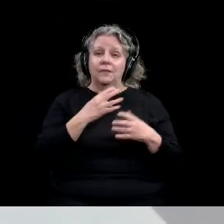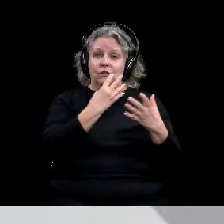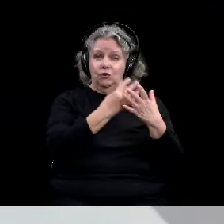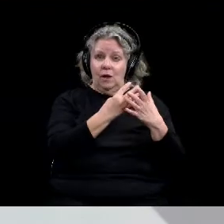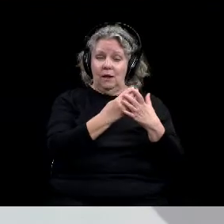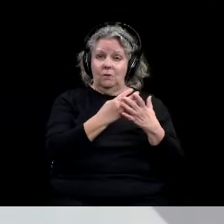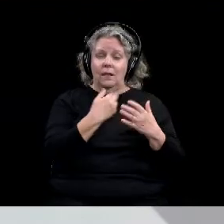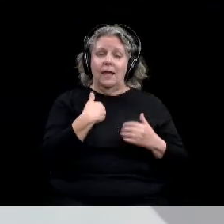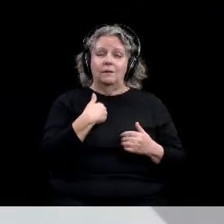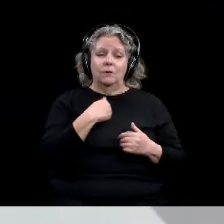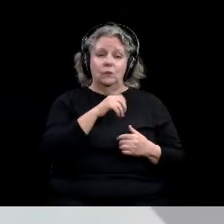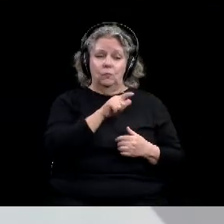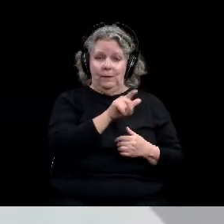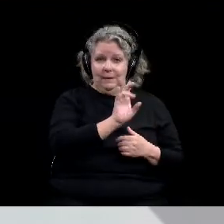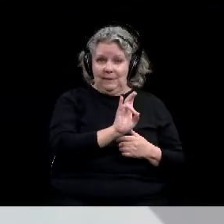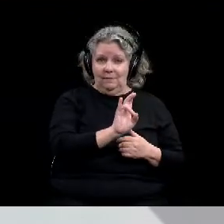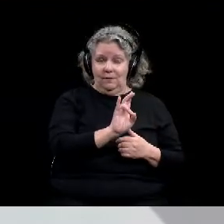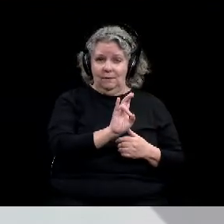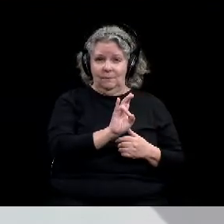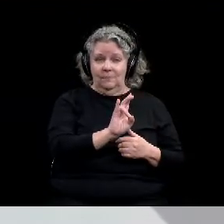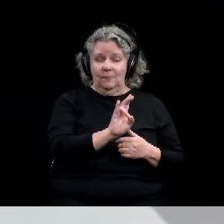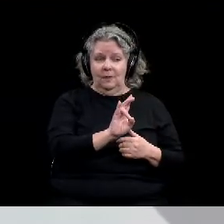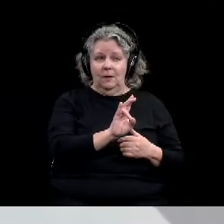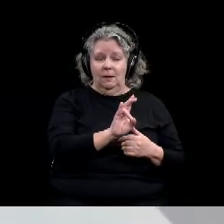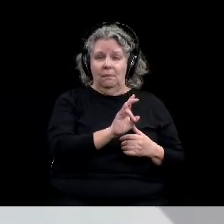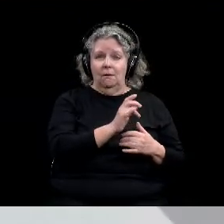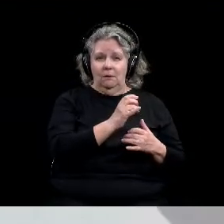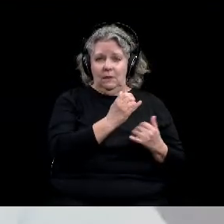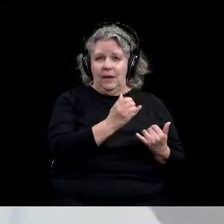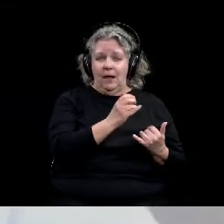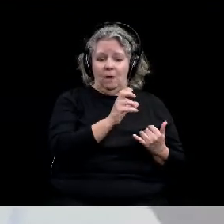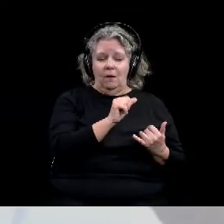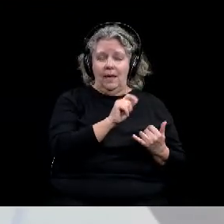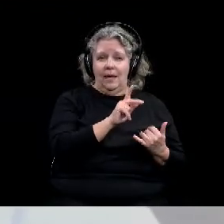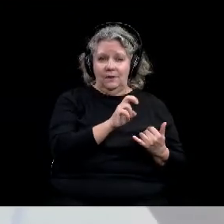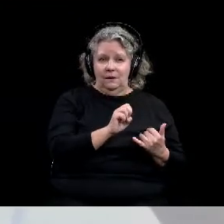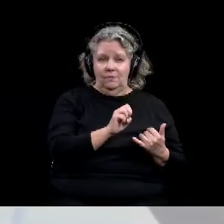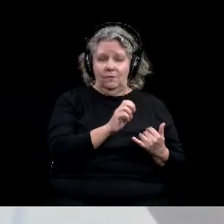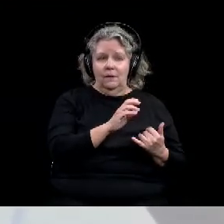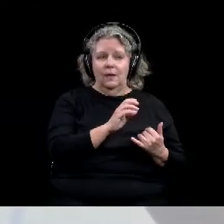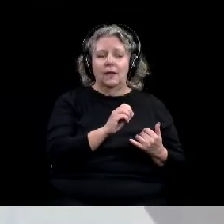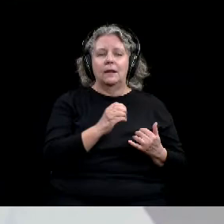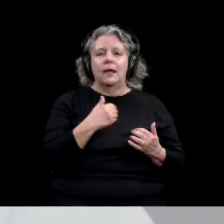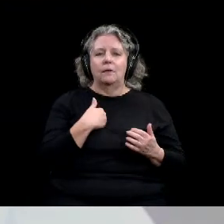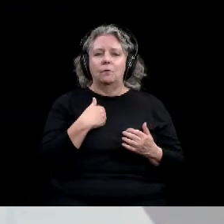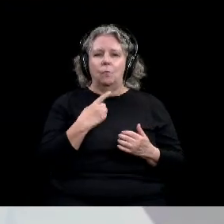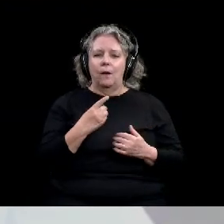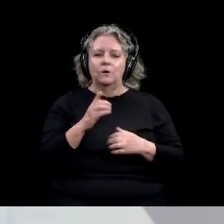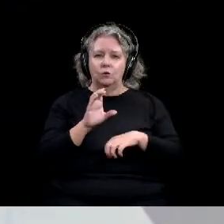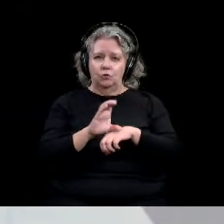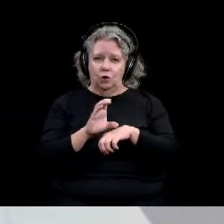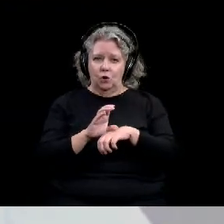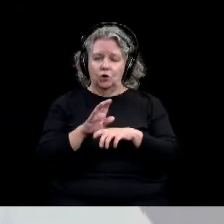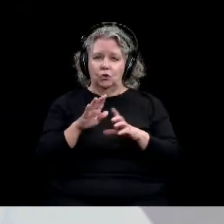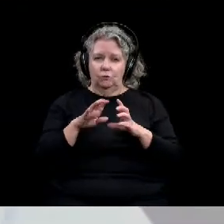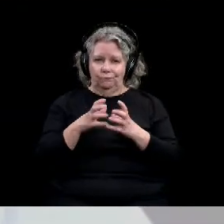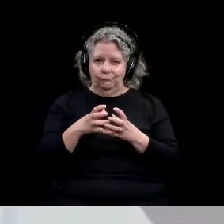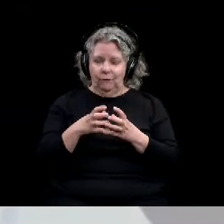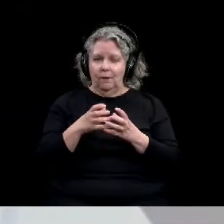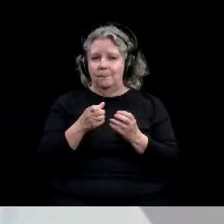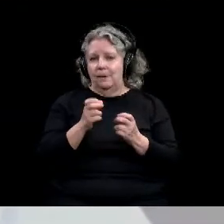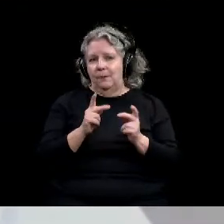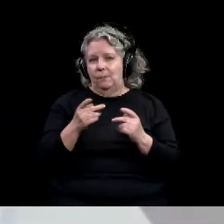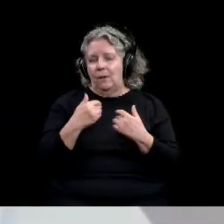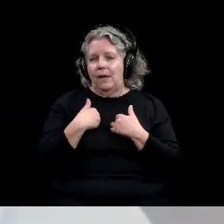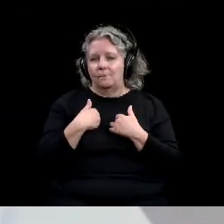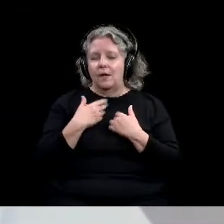current church cluster identified within McLennan County. There are 14 independent school districts and no private schools that are